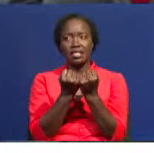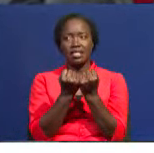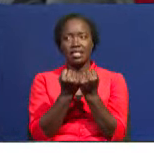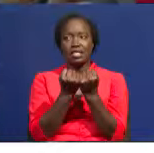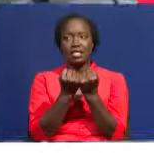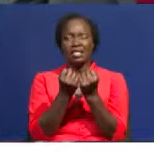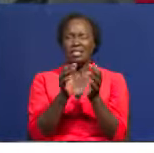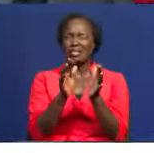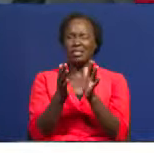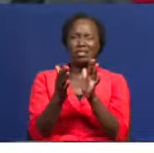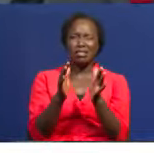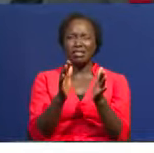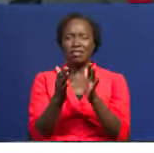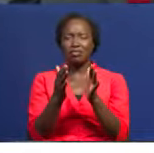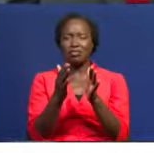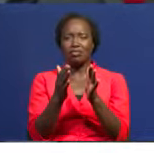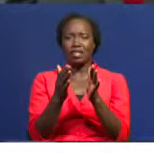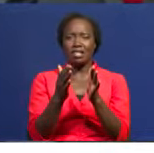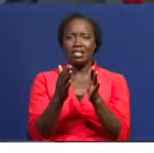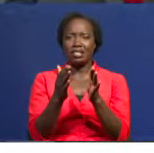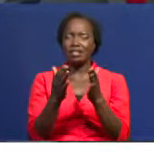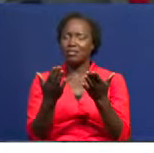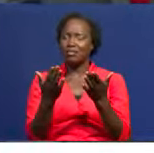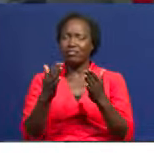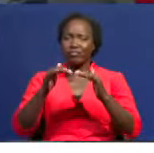is fairly stratified.